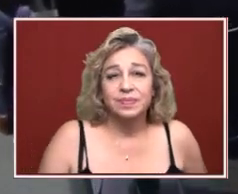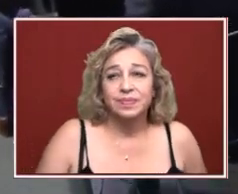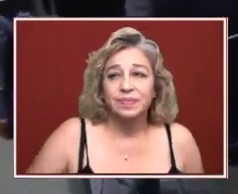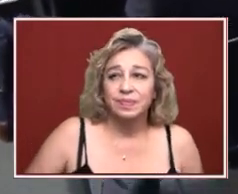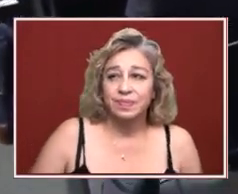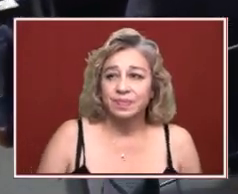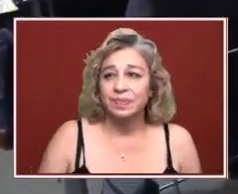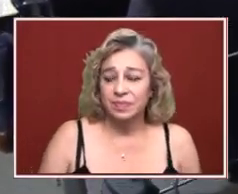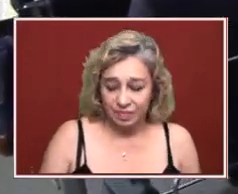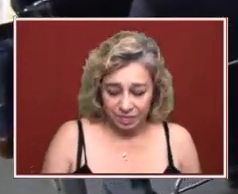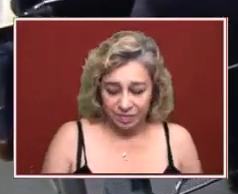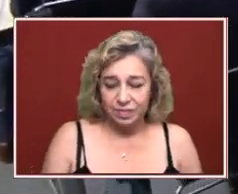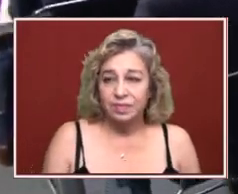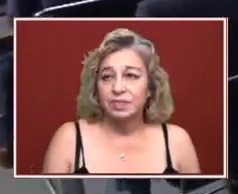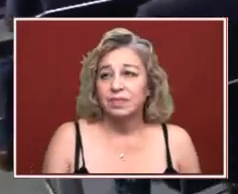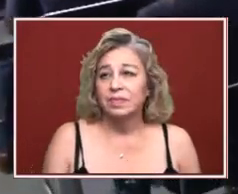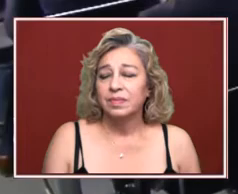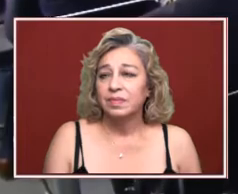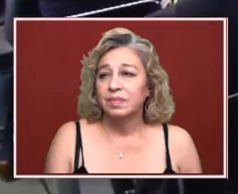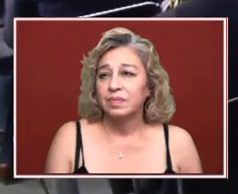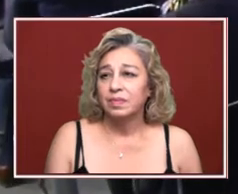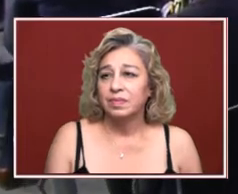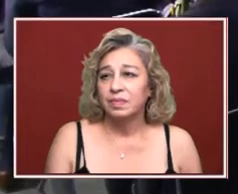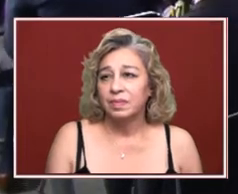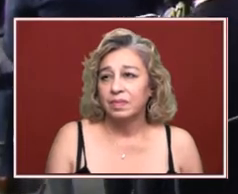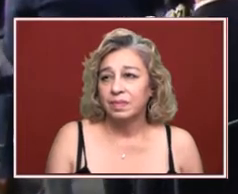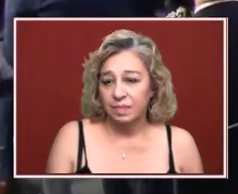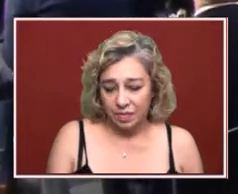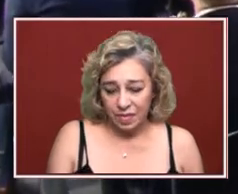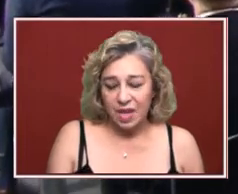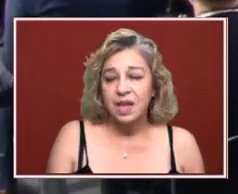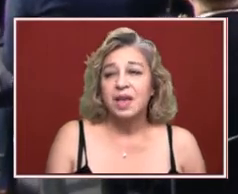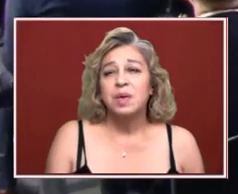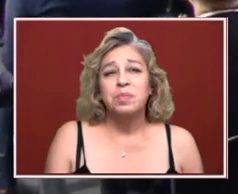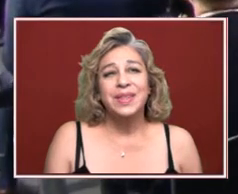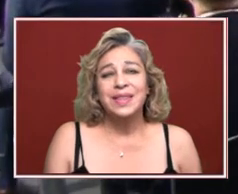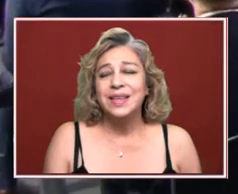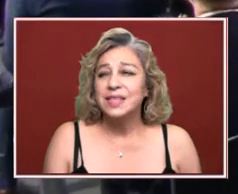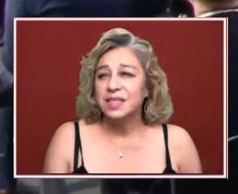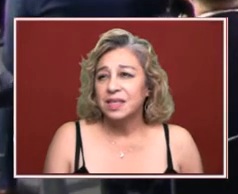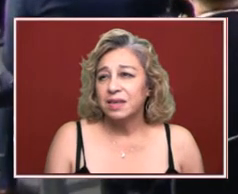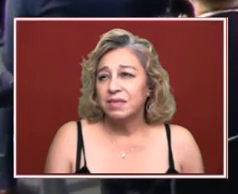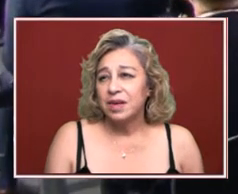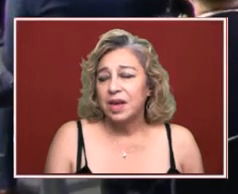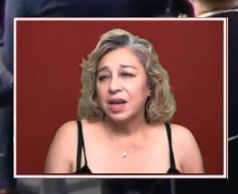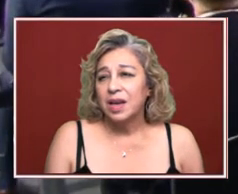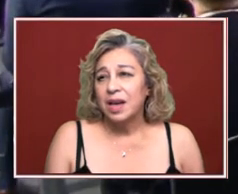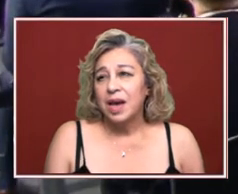Esta corporación no llegó a consolidarse. But this